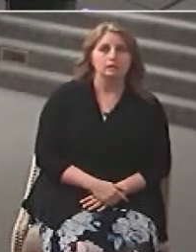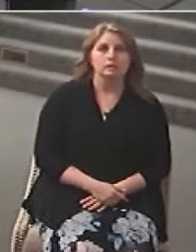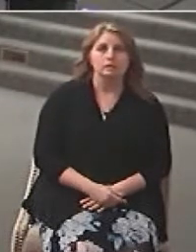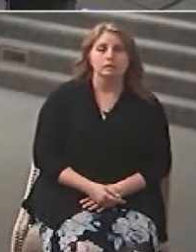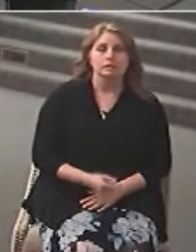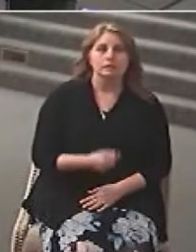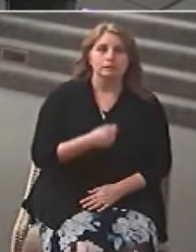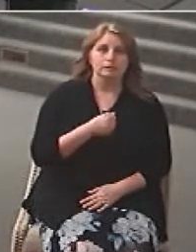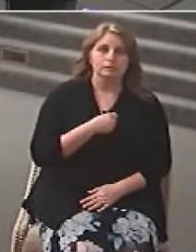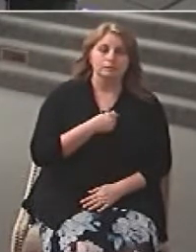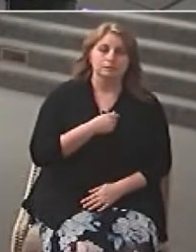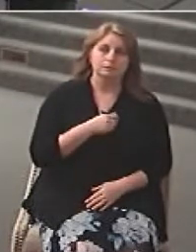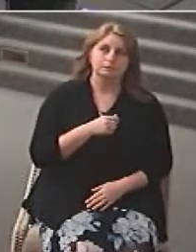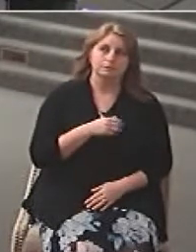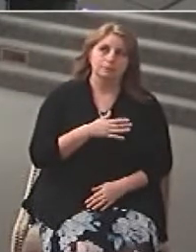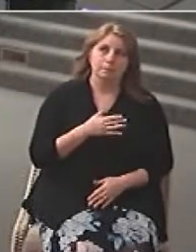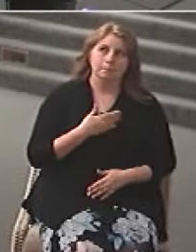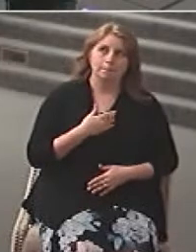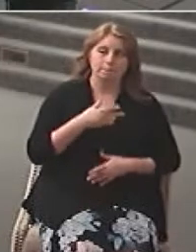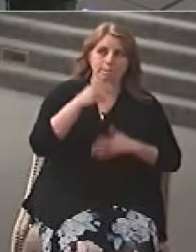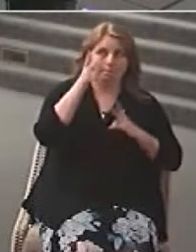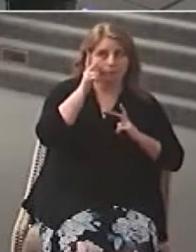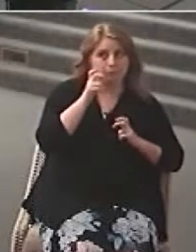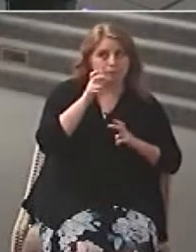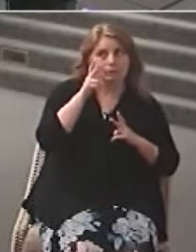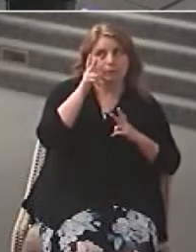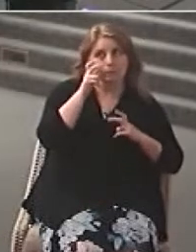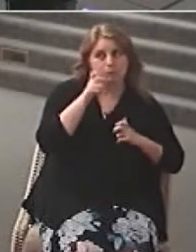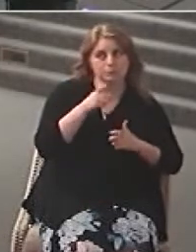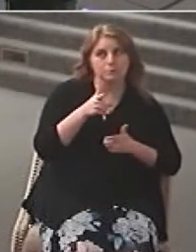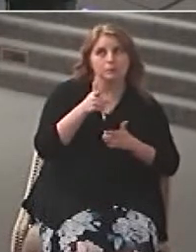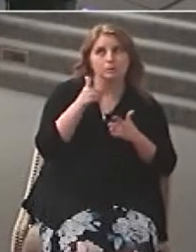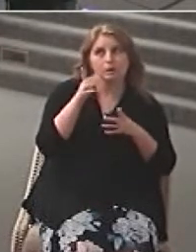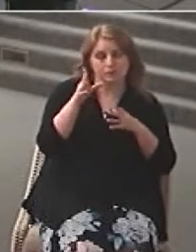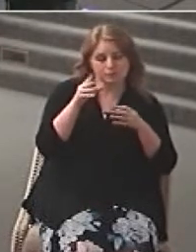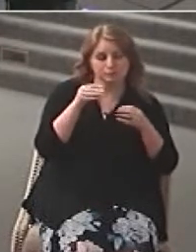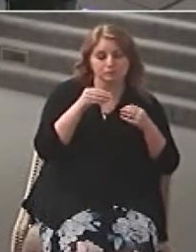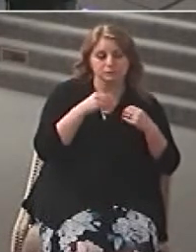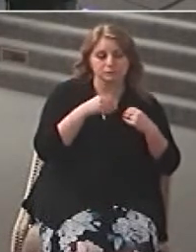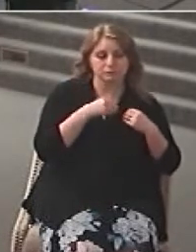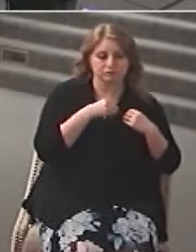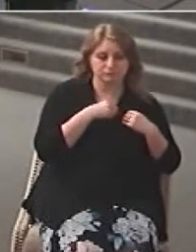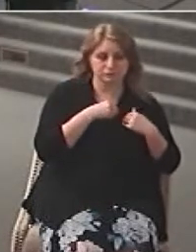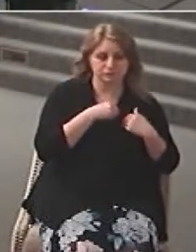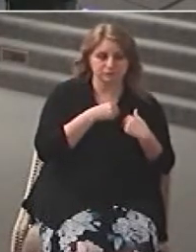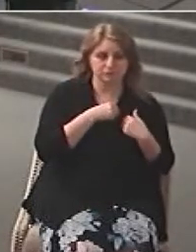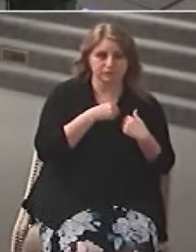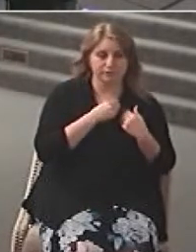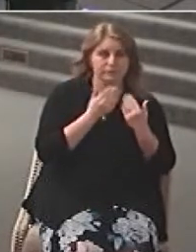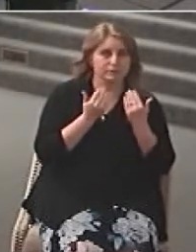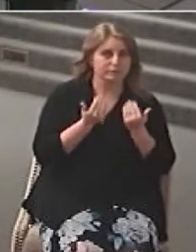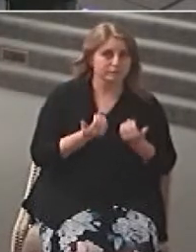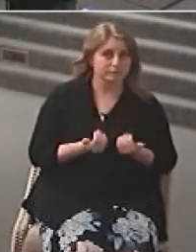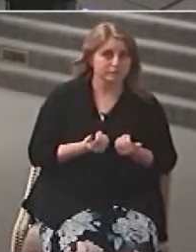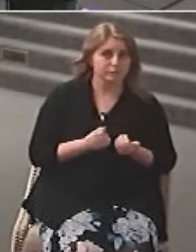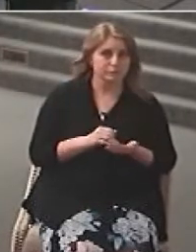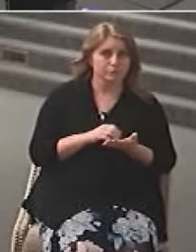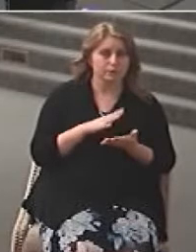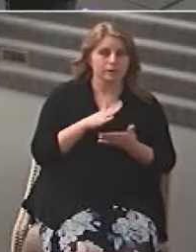I opened the door, let him in. Now